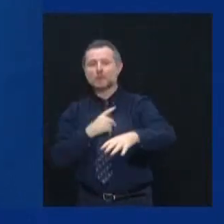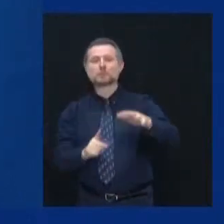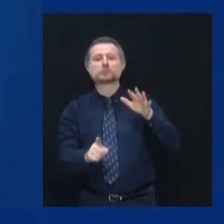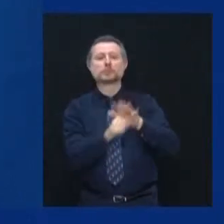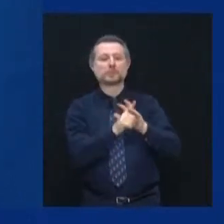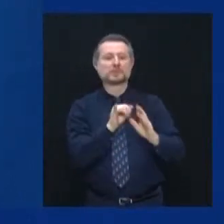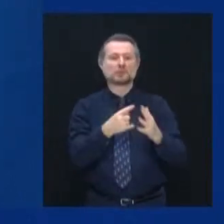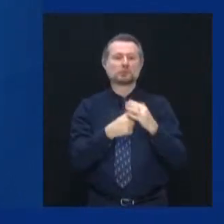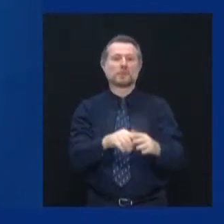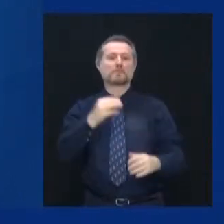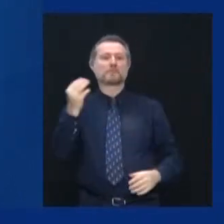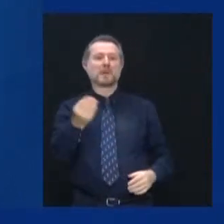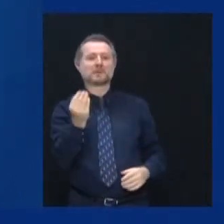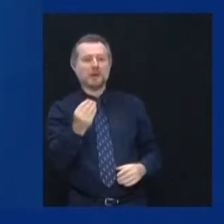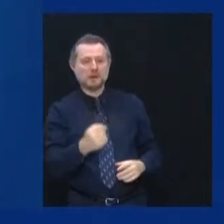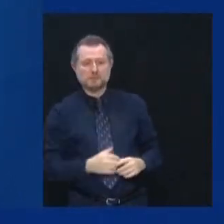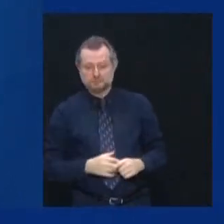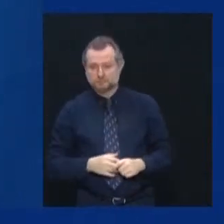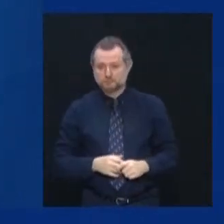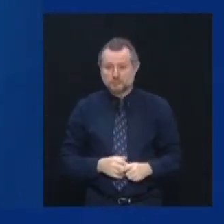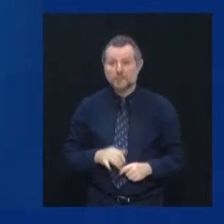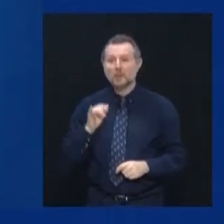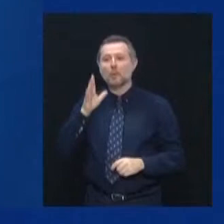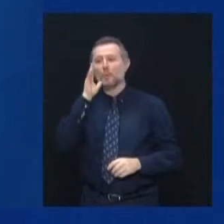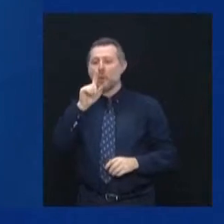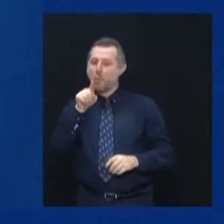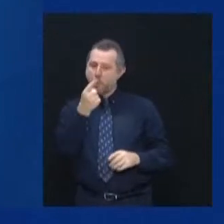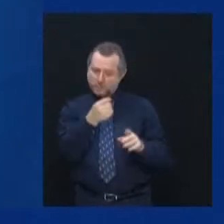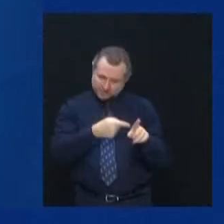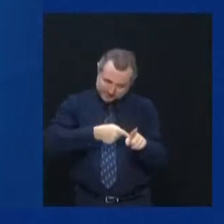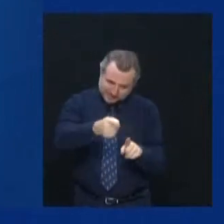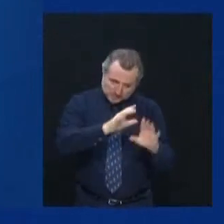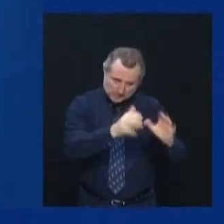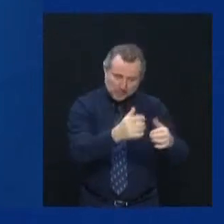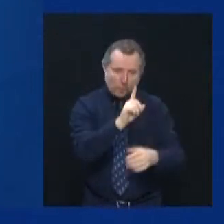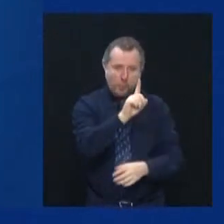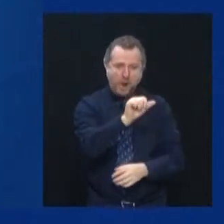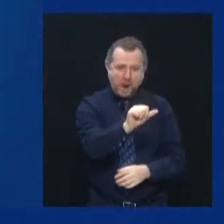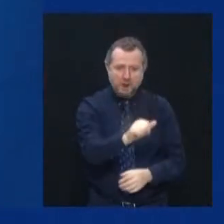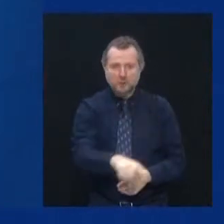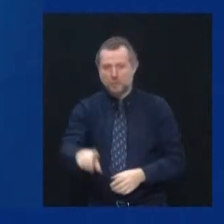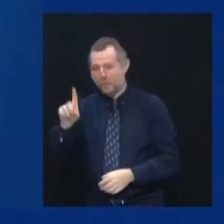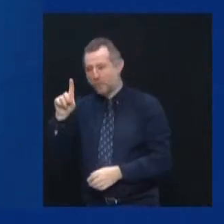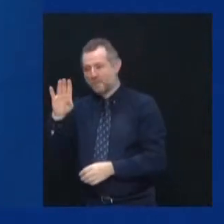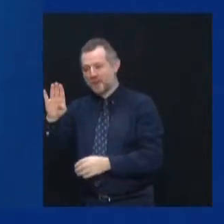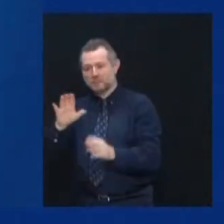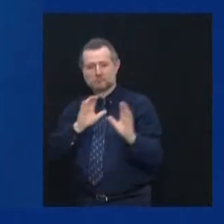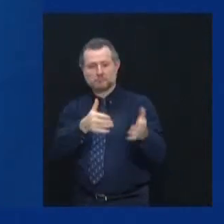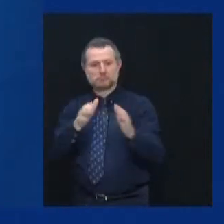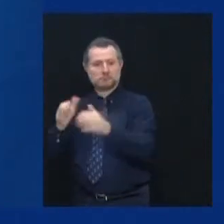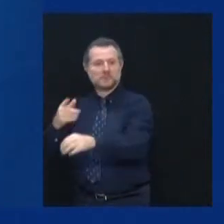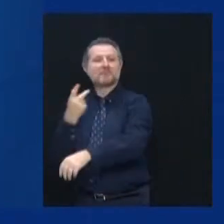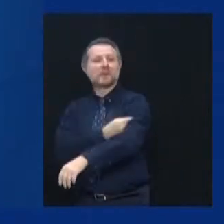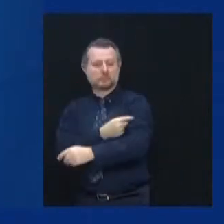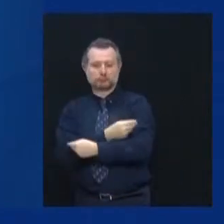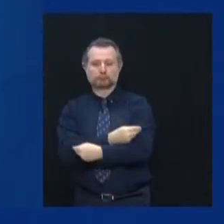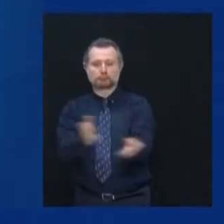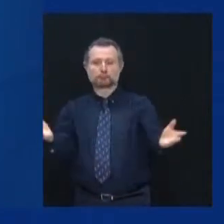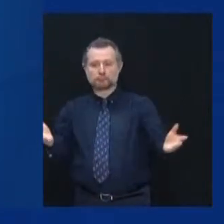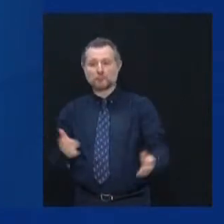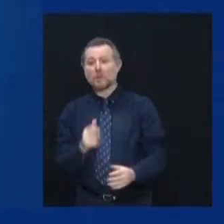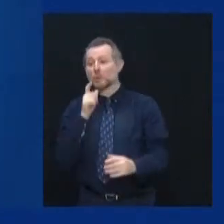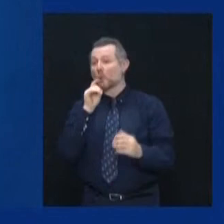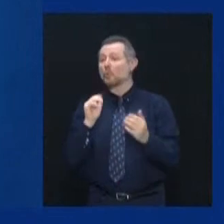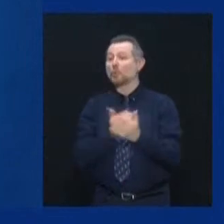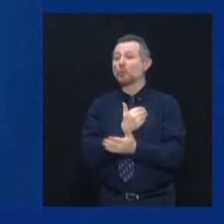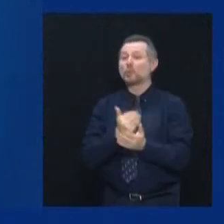The network will distribute to 1A and 1B. The new providers must